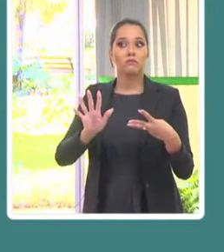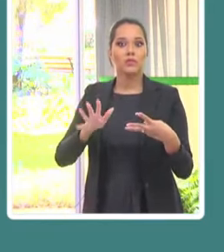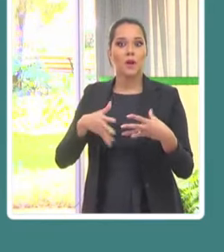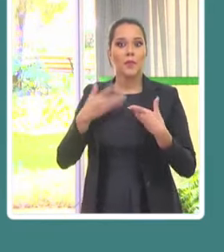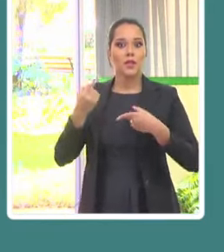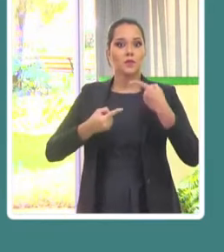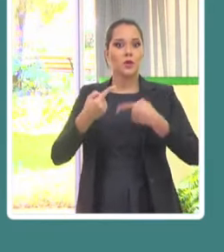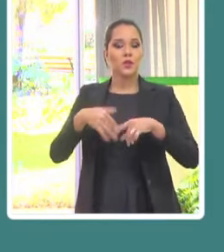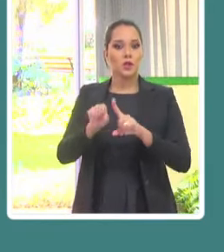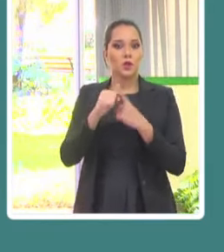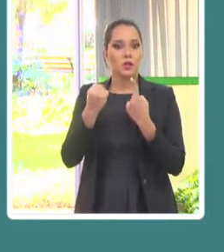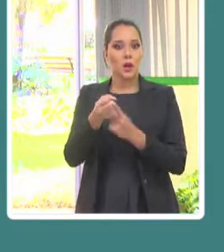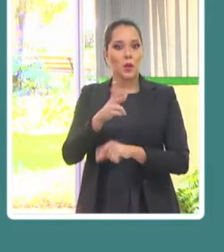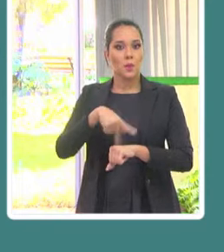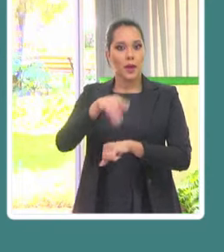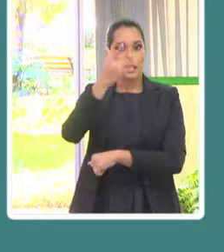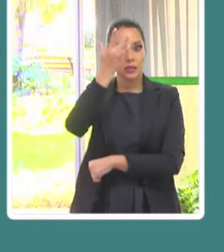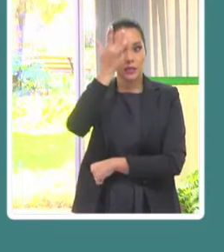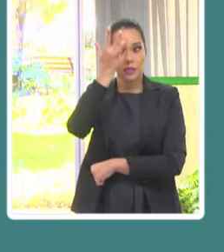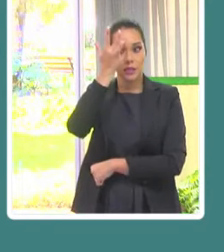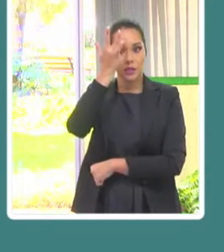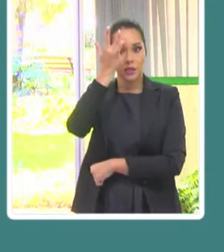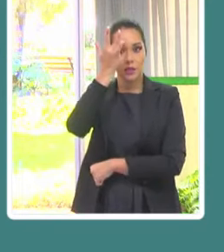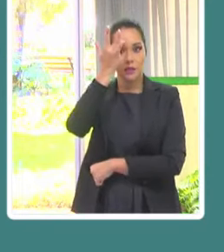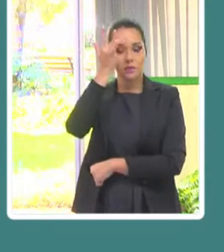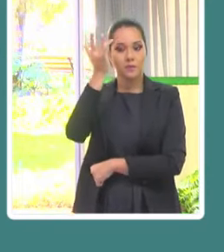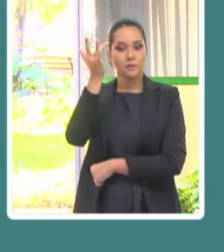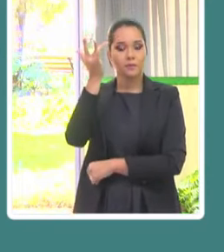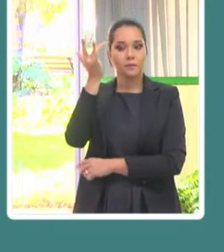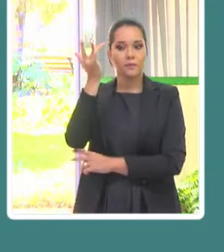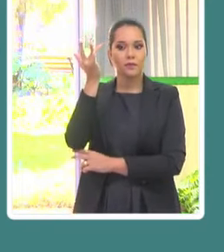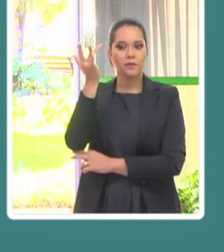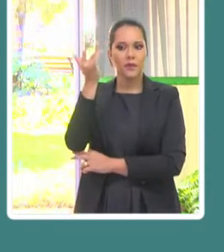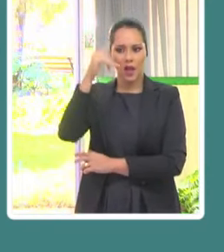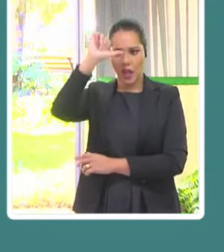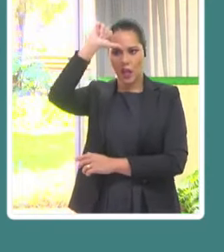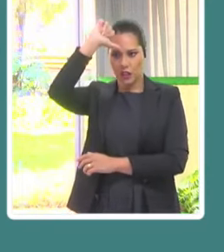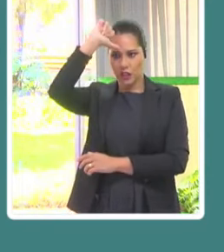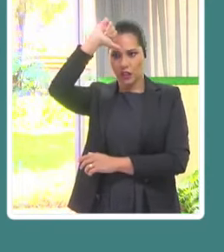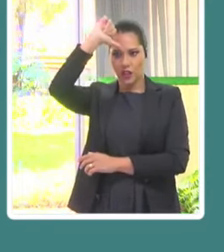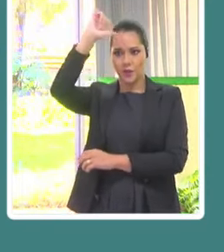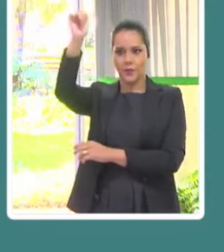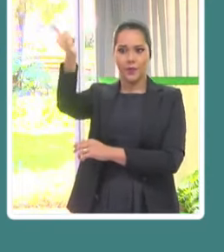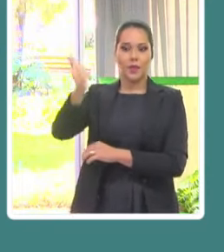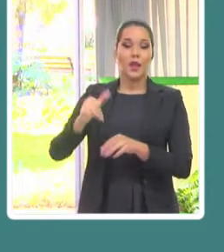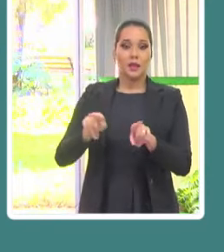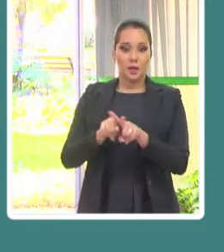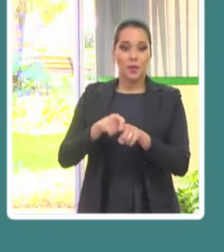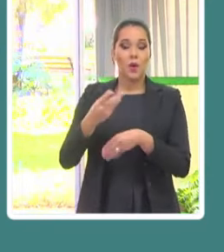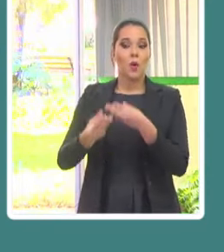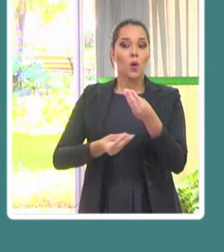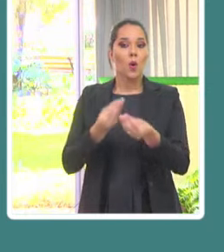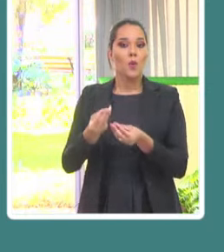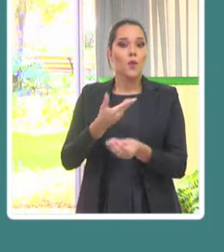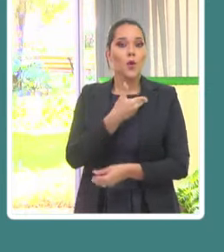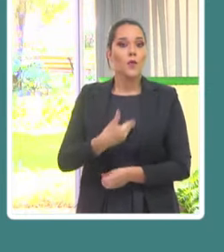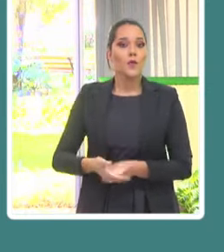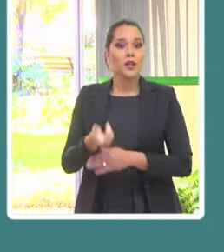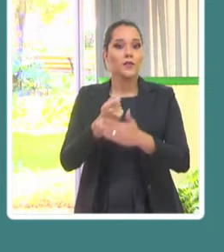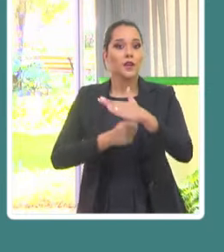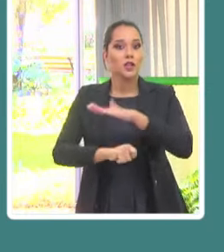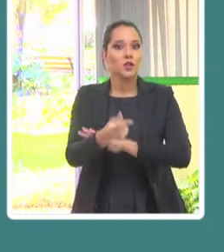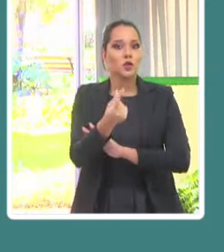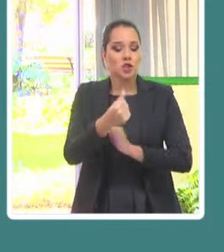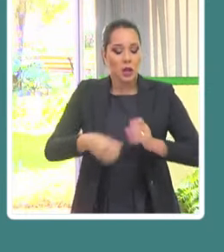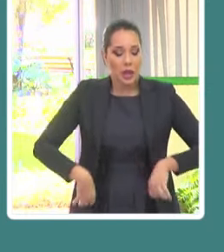of India, social policies, politics, as well as how the government spent the money was